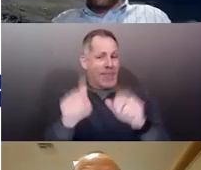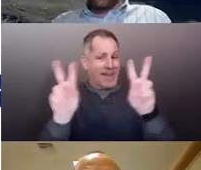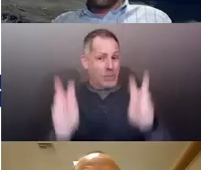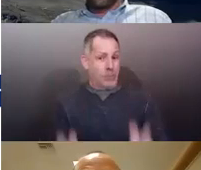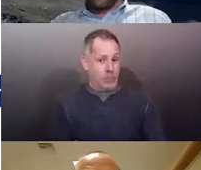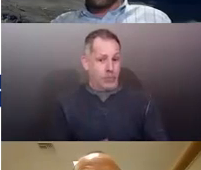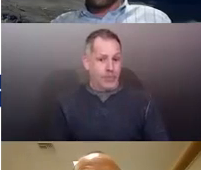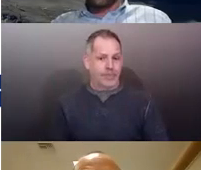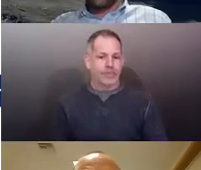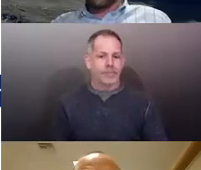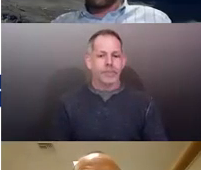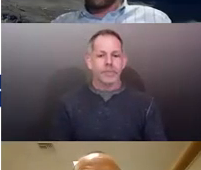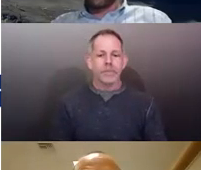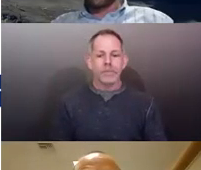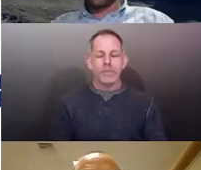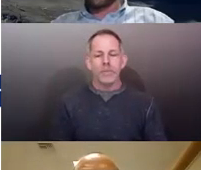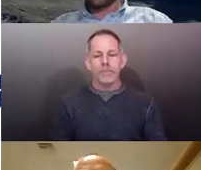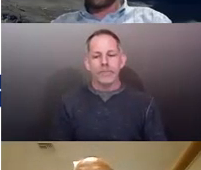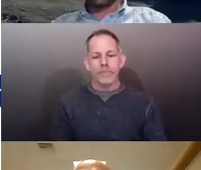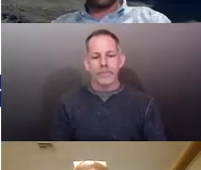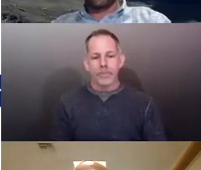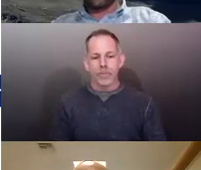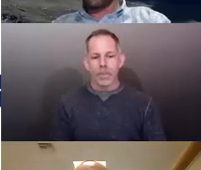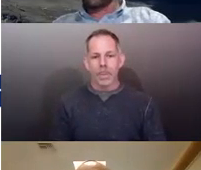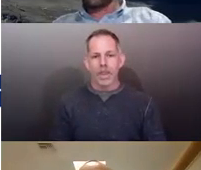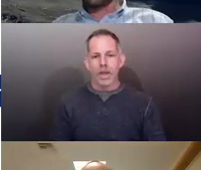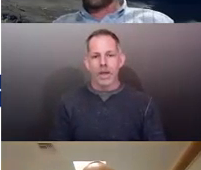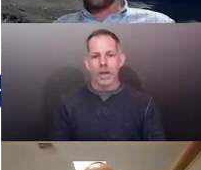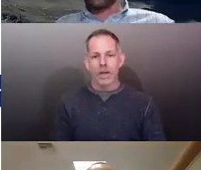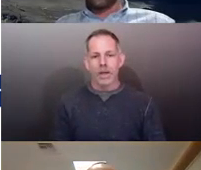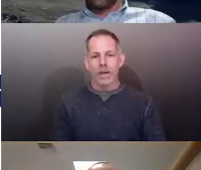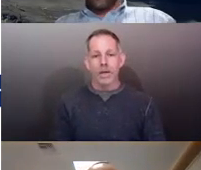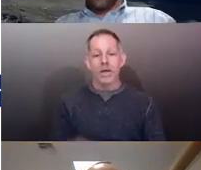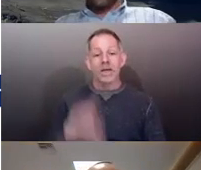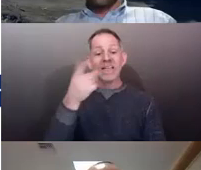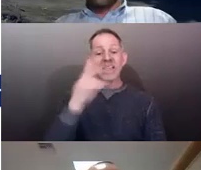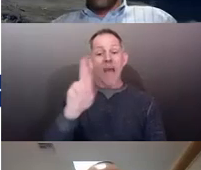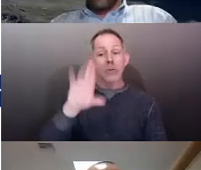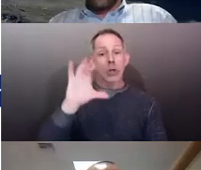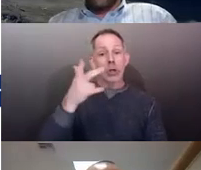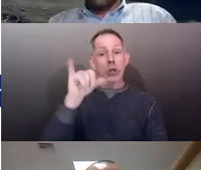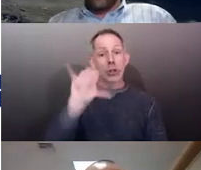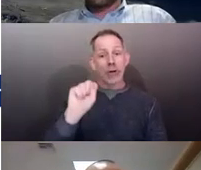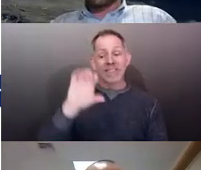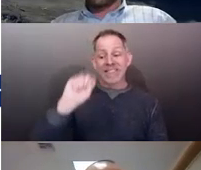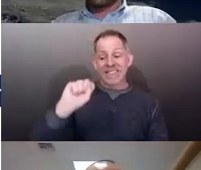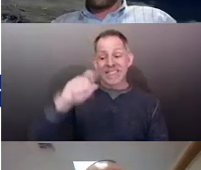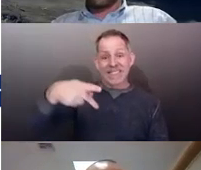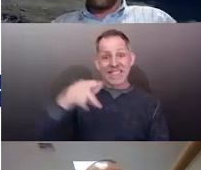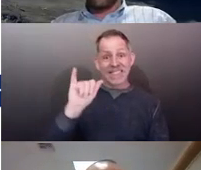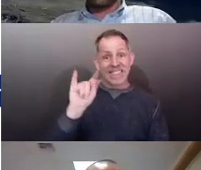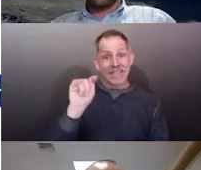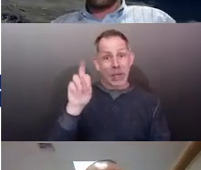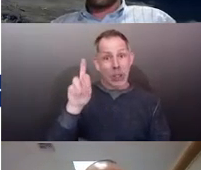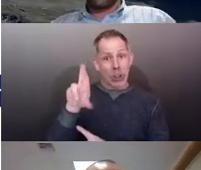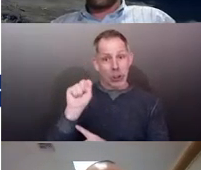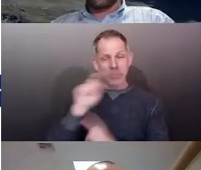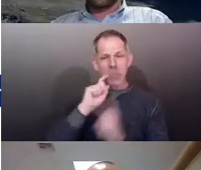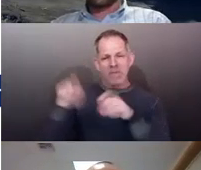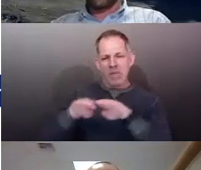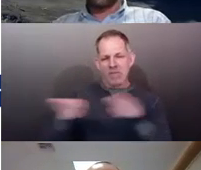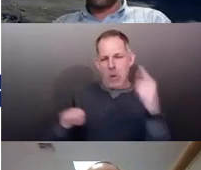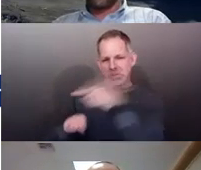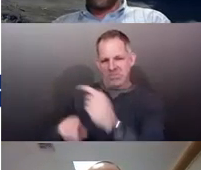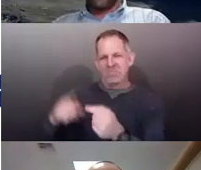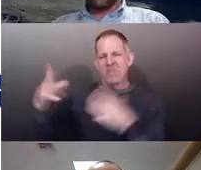I'll turn it over to Dr. Spitters. I'm not sure if we're taking questions at the end. I believe so. But again, thanks. Thank you all for the support,